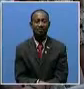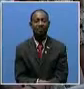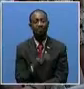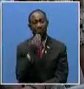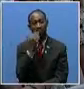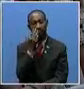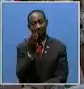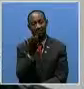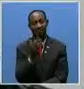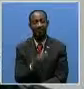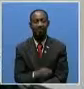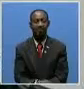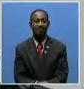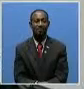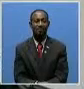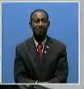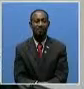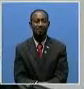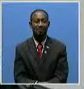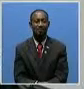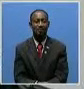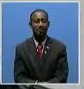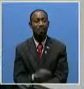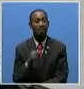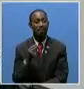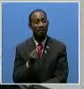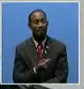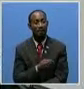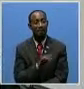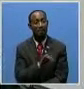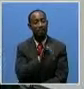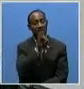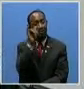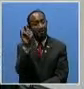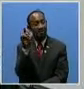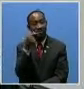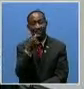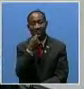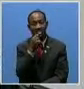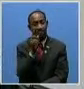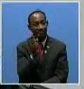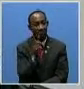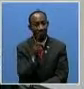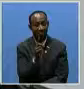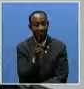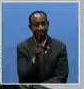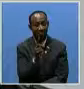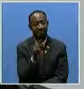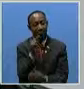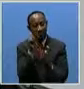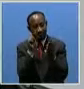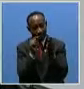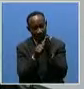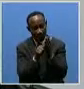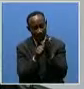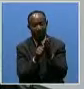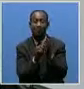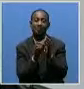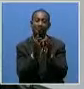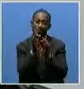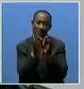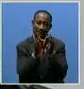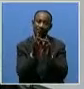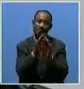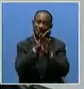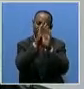Thank you. We did not go there for what I've just said. This is the point I want to make and